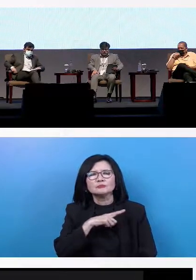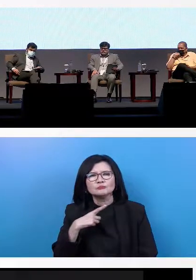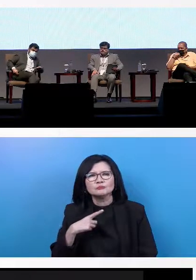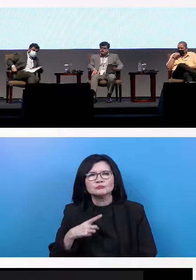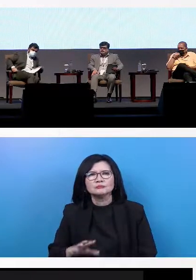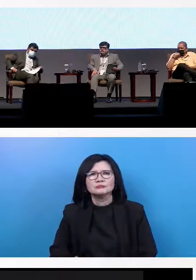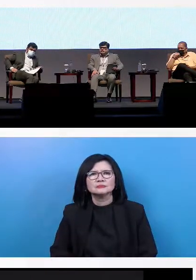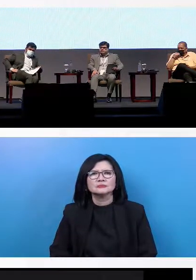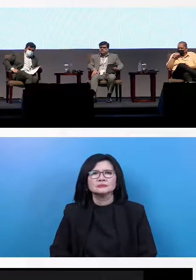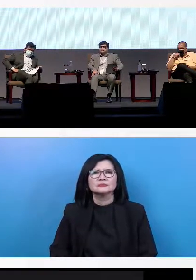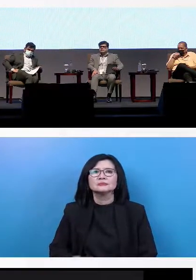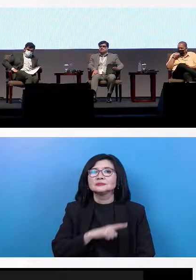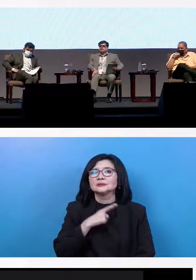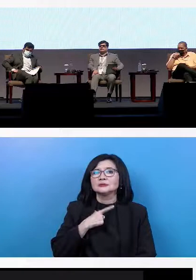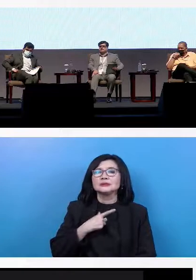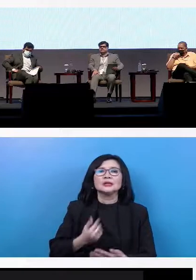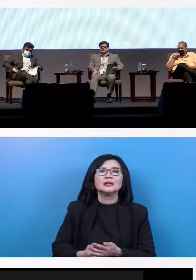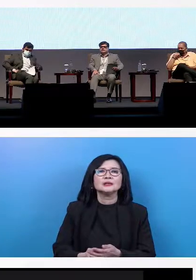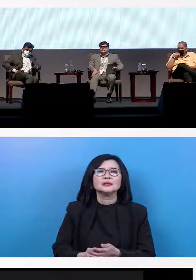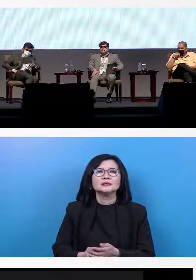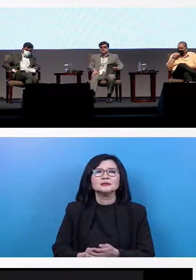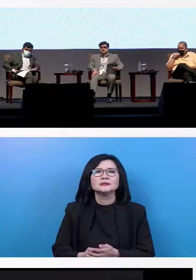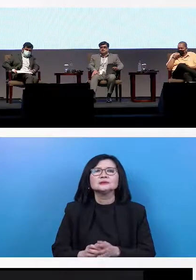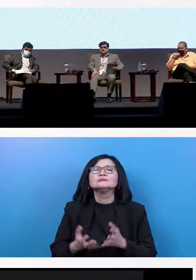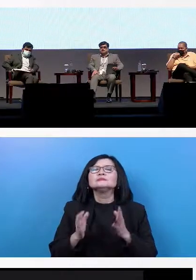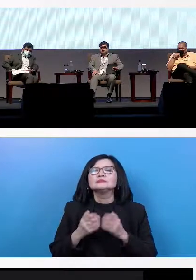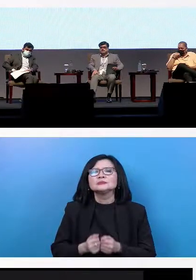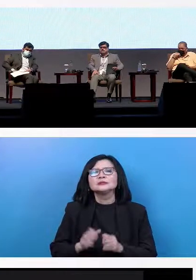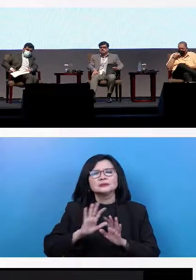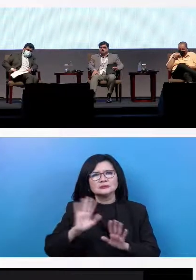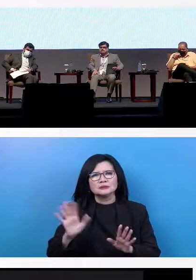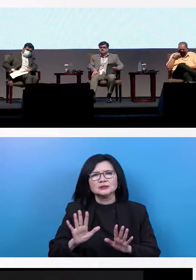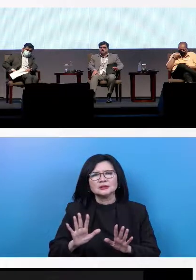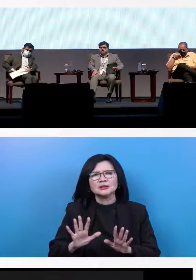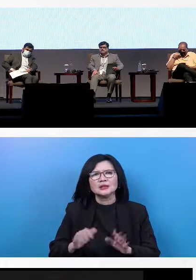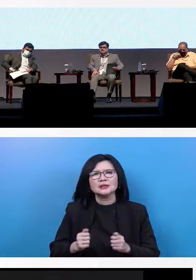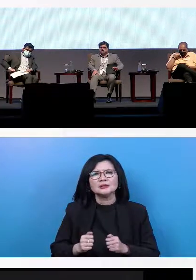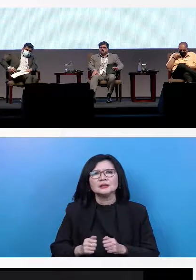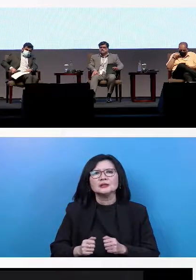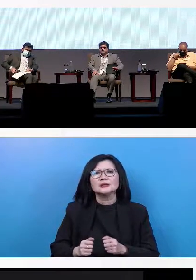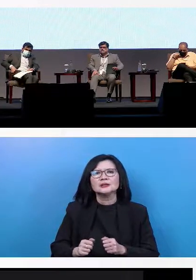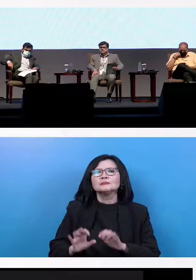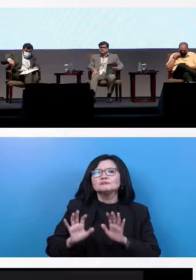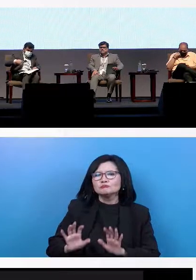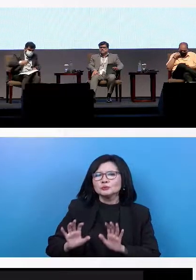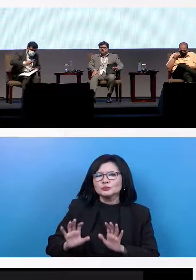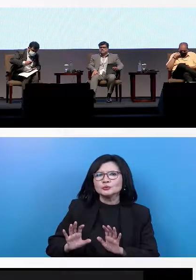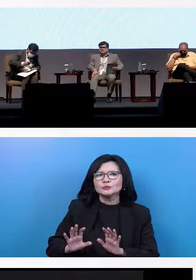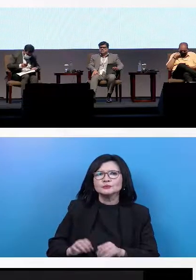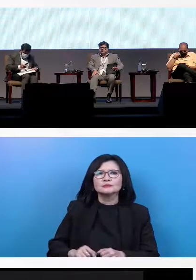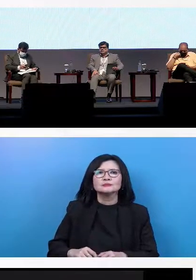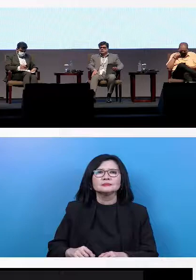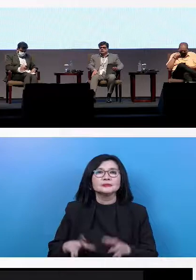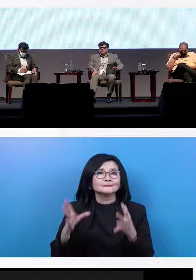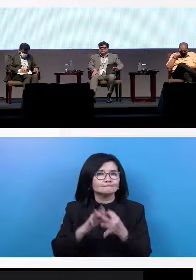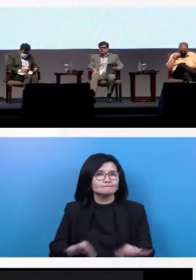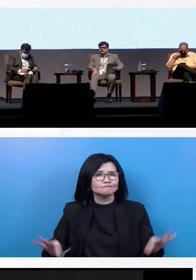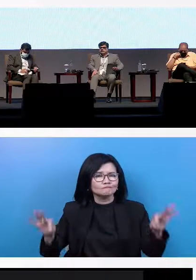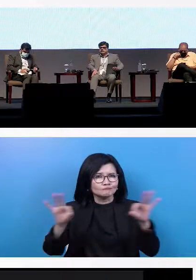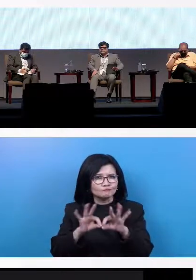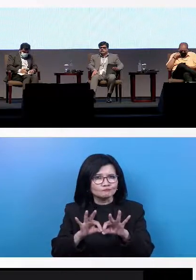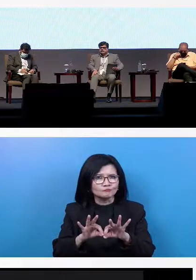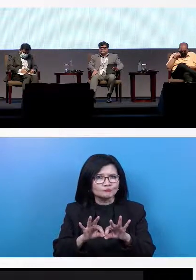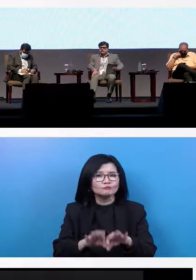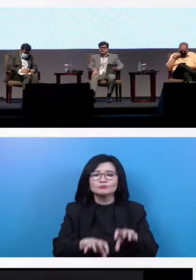shipment coming to Sri Lanka, most important items which we import, government